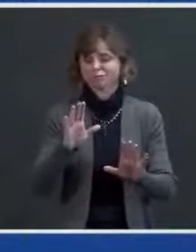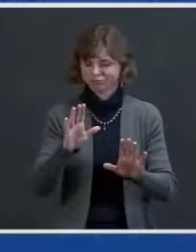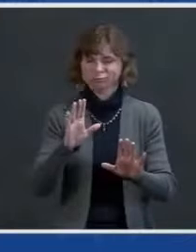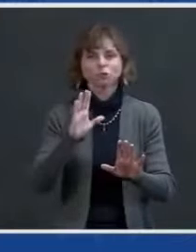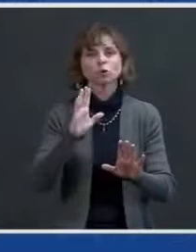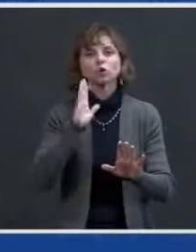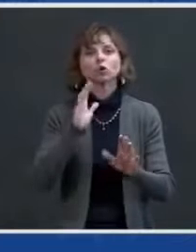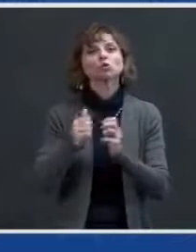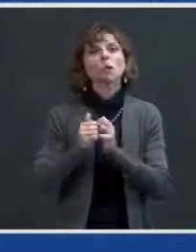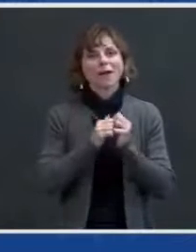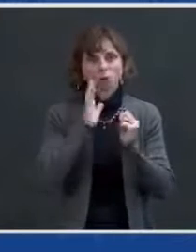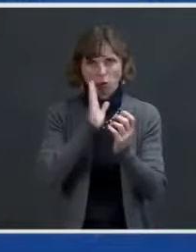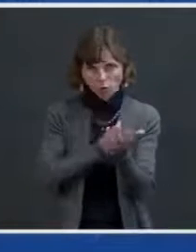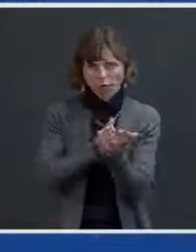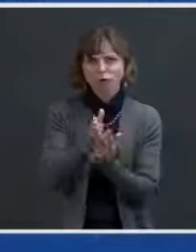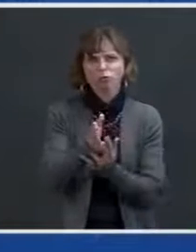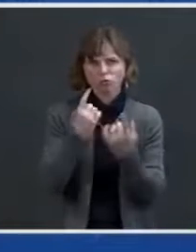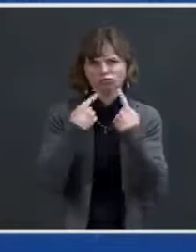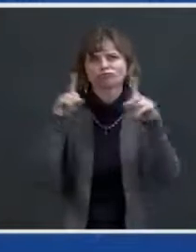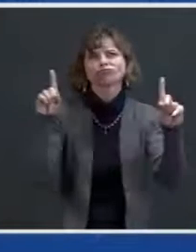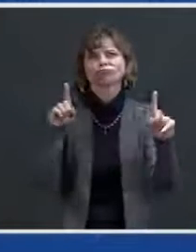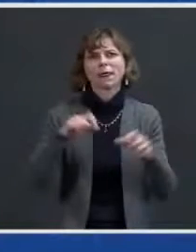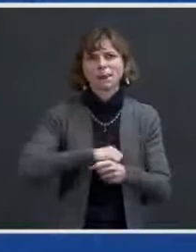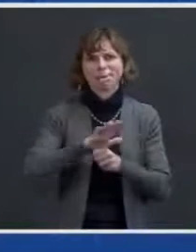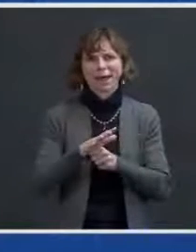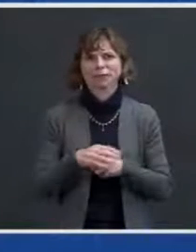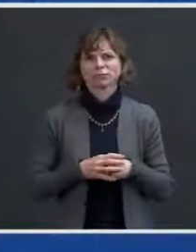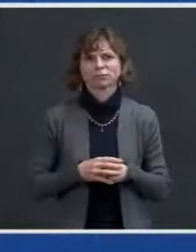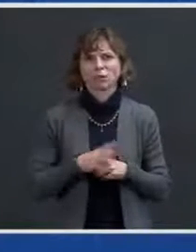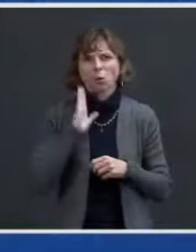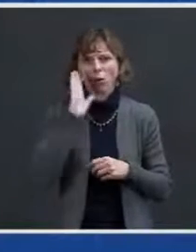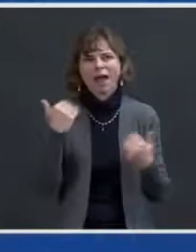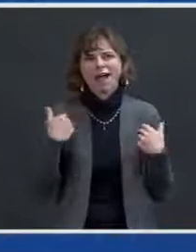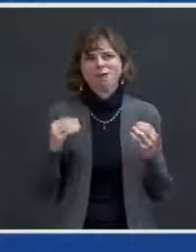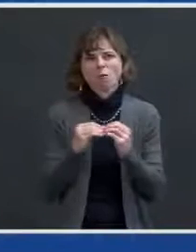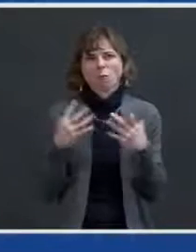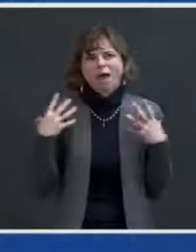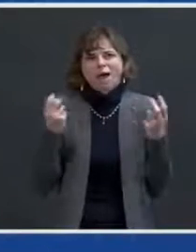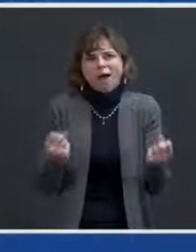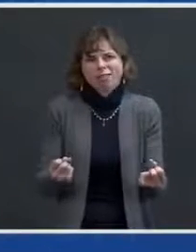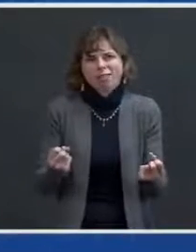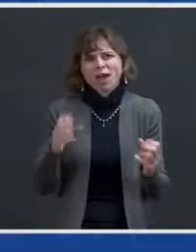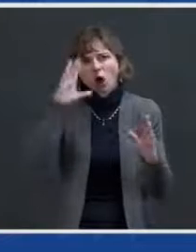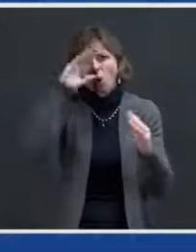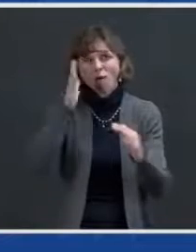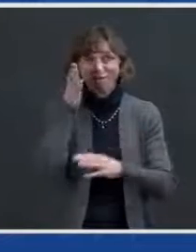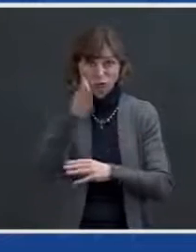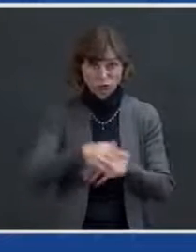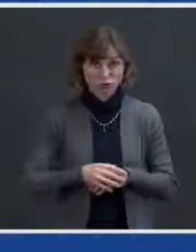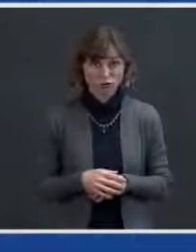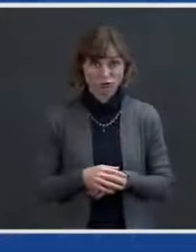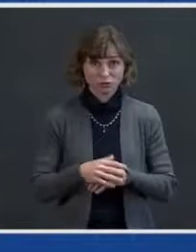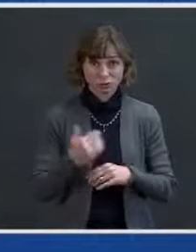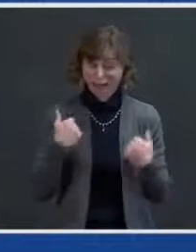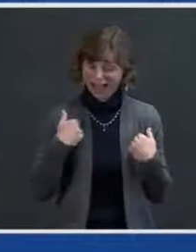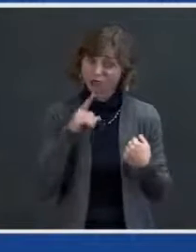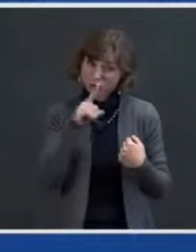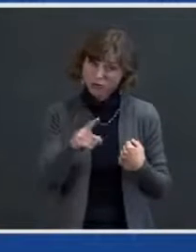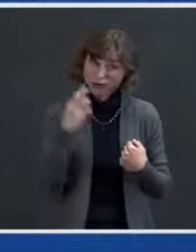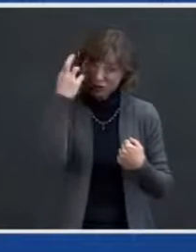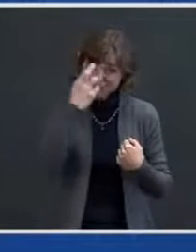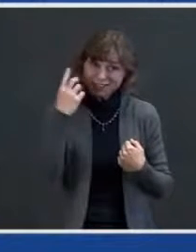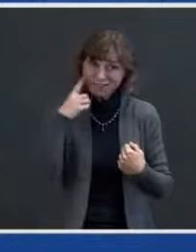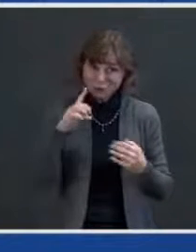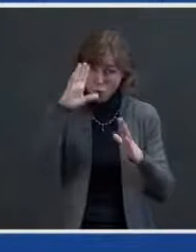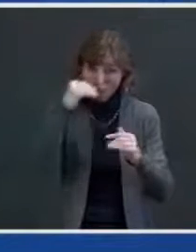through this pandemic and usher in a healthier and more hopeful future. So there is real reason for hope, folks.